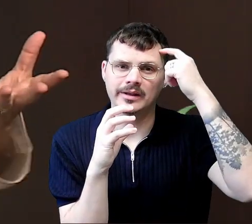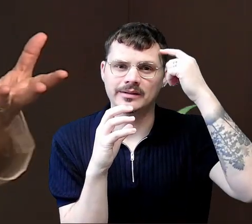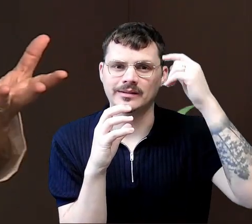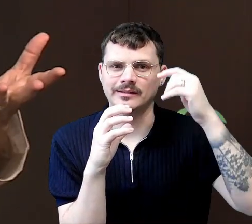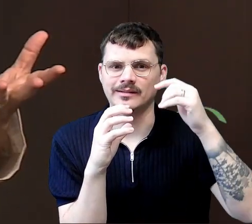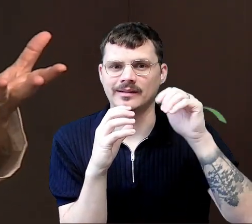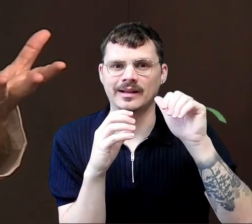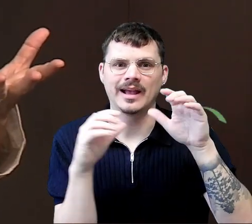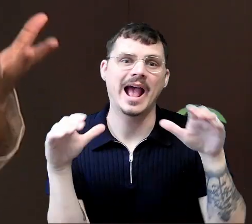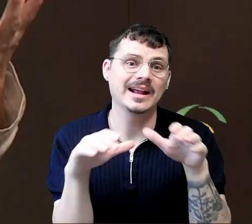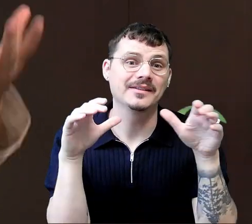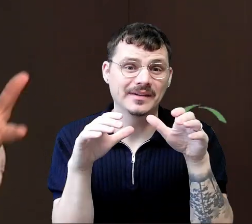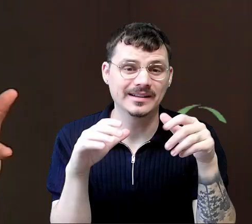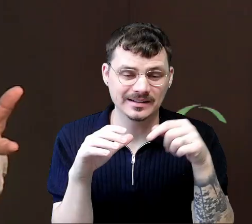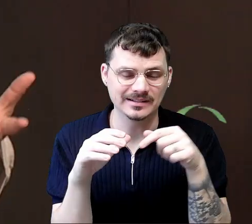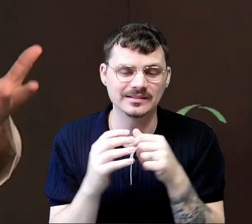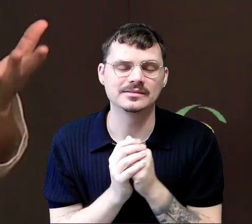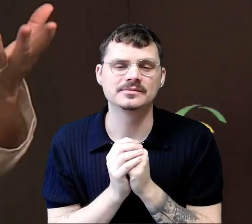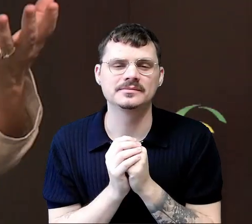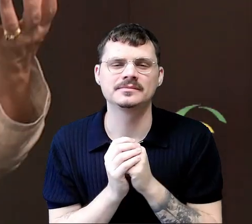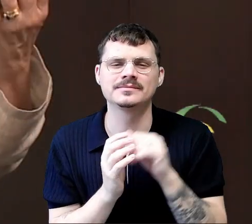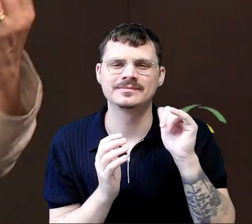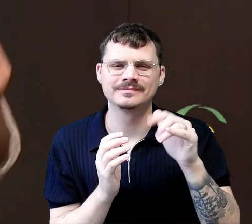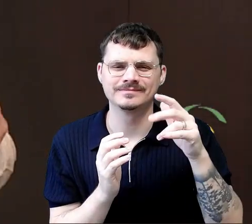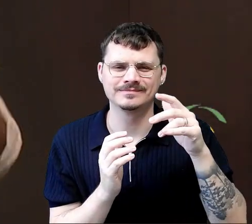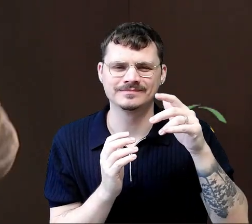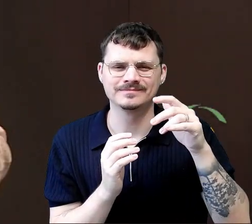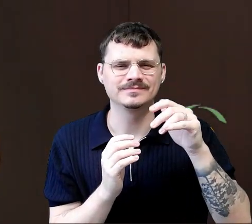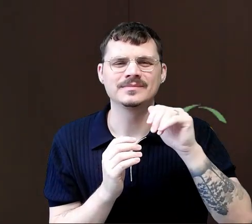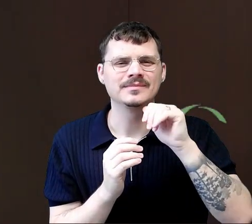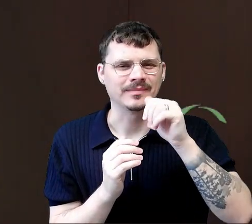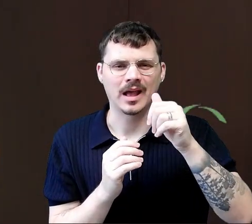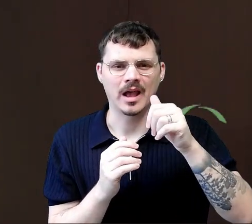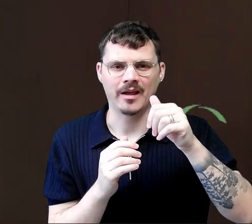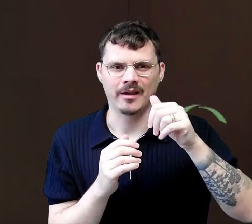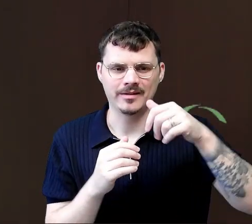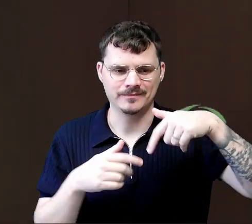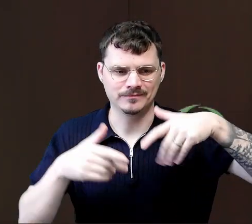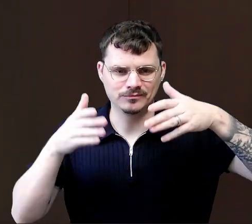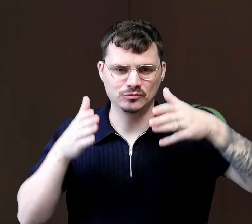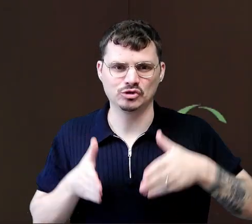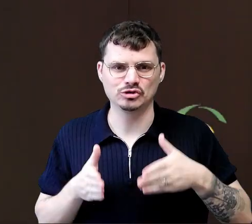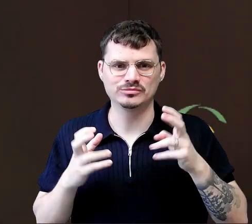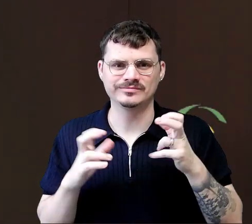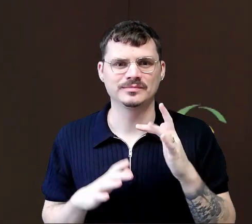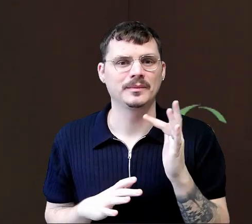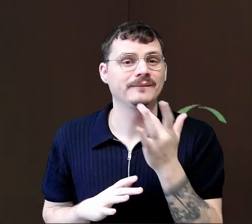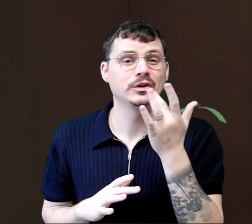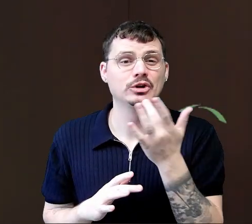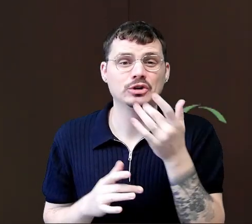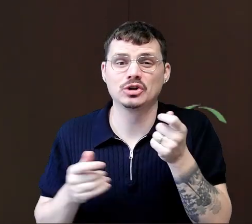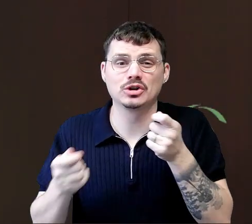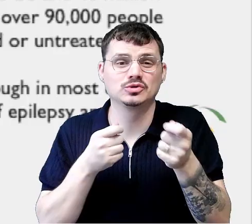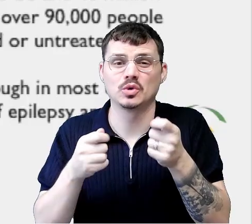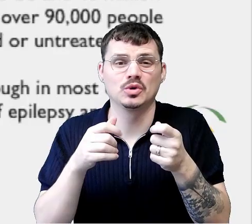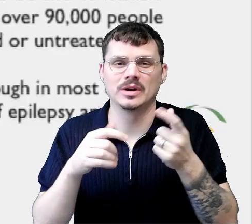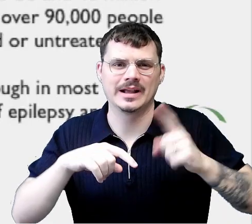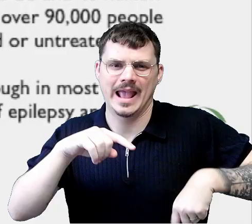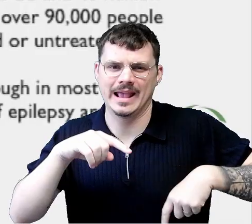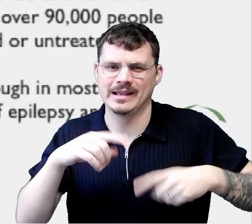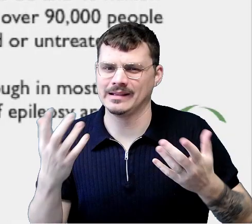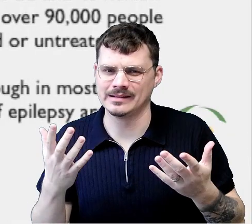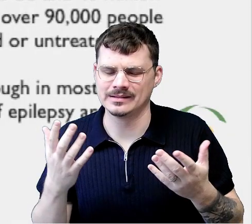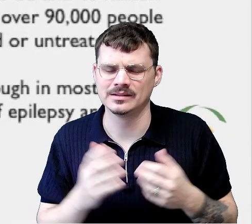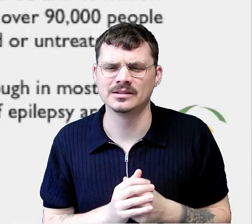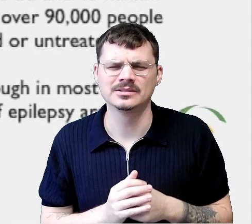part of the brain, in ways that are not under the person's preferred control.